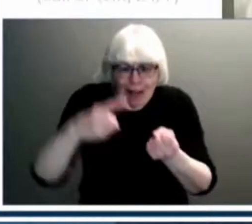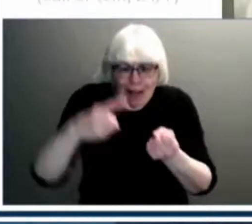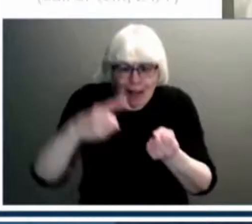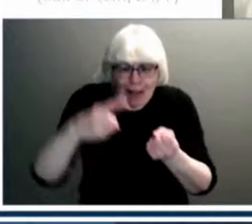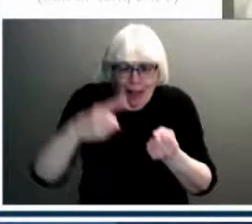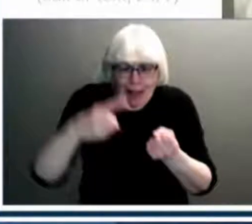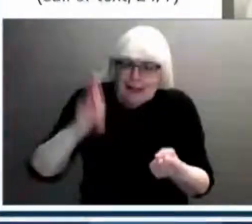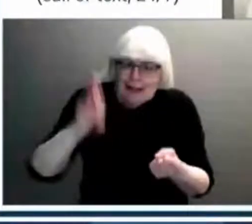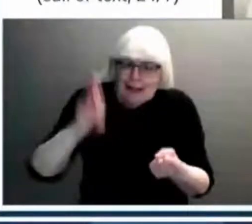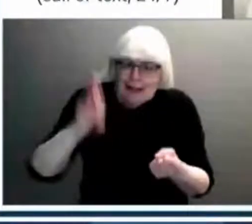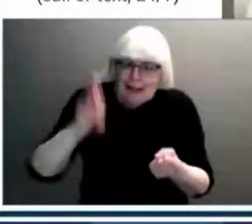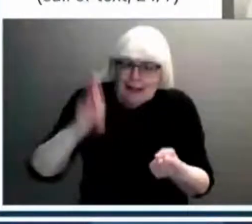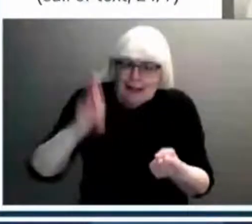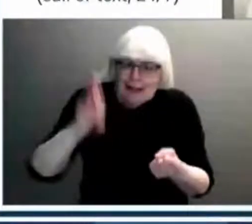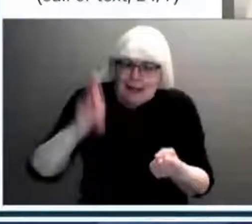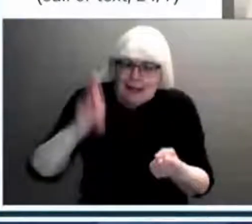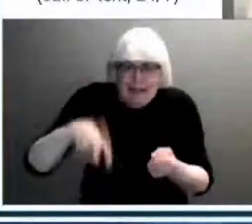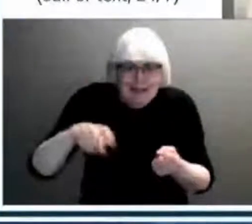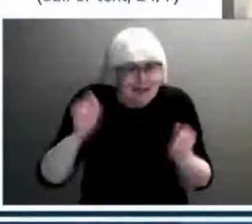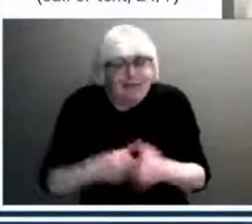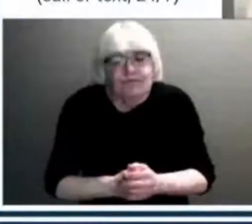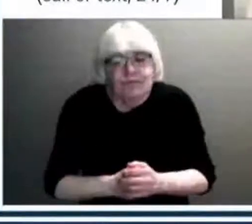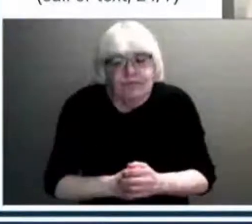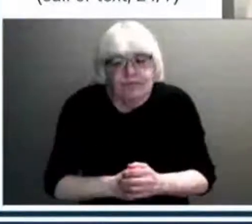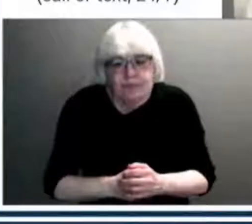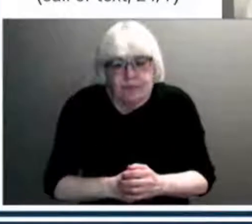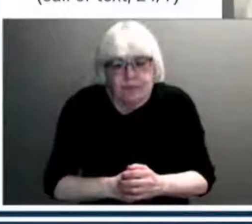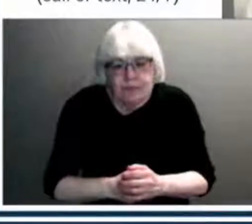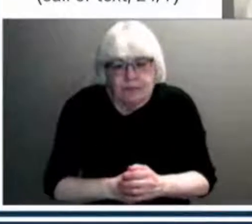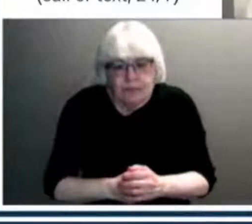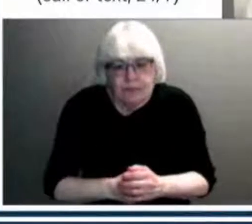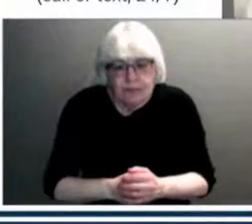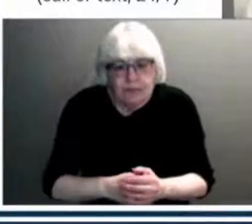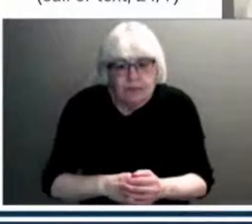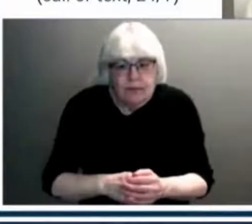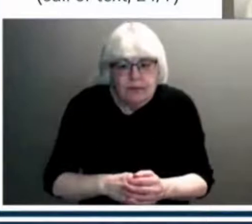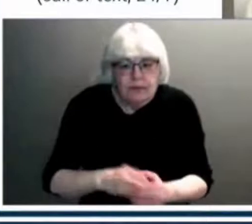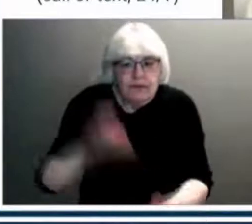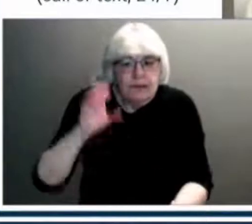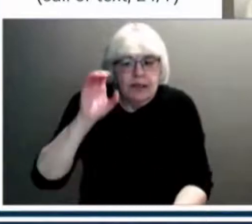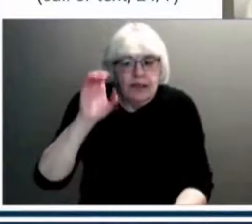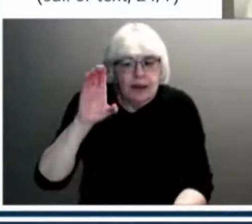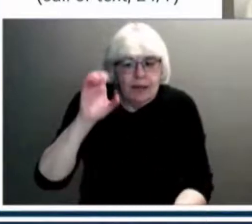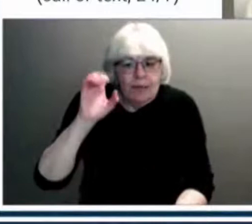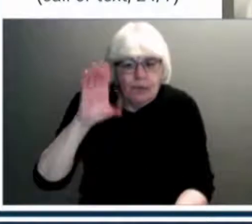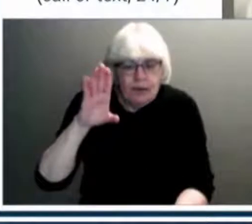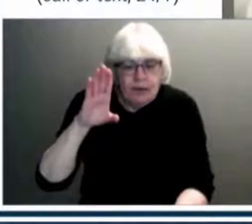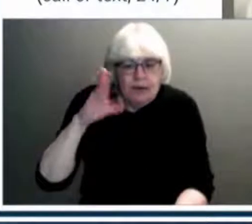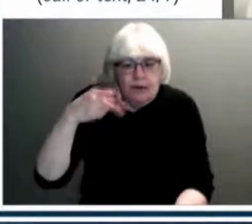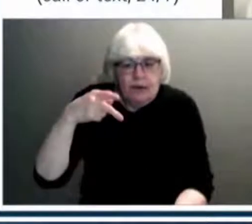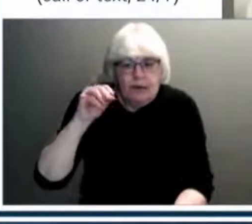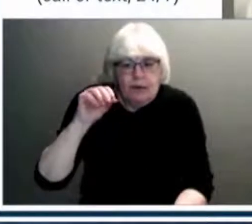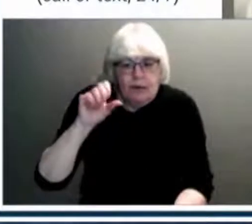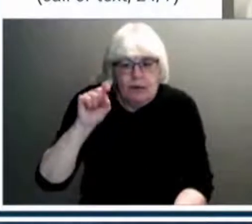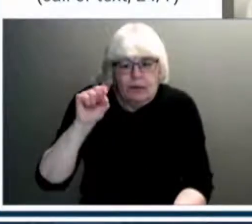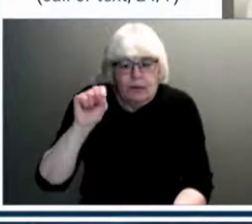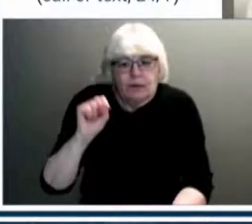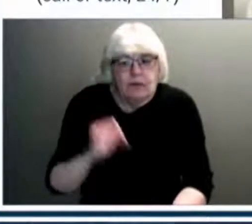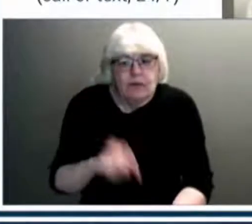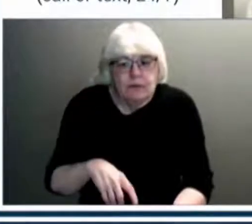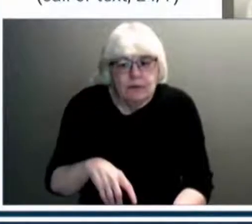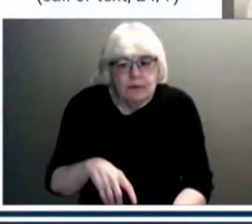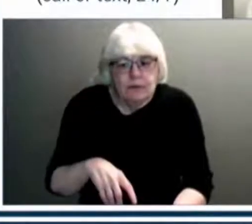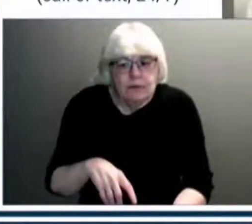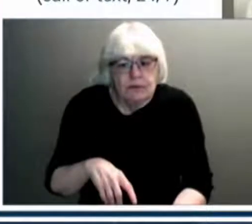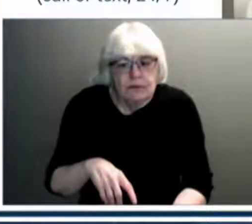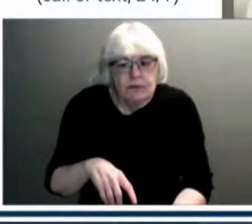Breton Post and Nicole Sullivan. Go ahead, Nicole. Thank you very much. This is for you, Dr. Strang. I've spoken to a